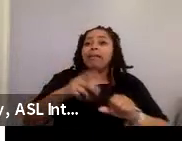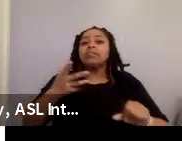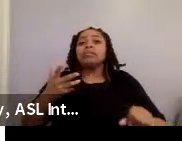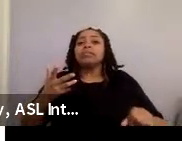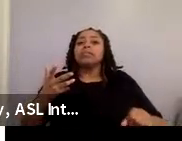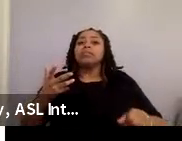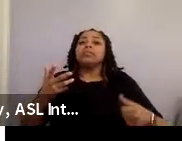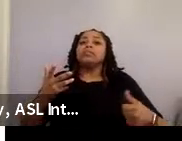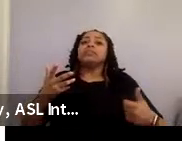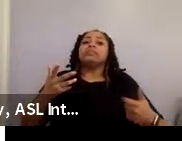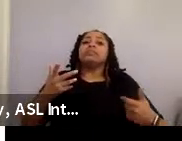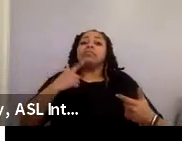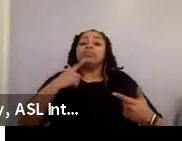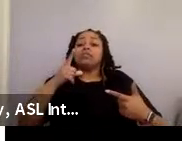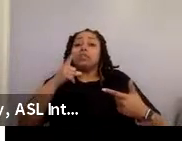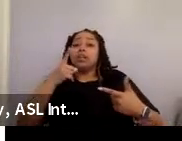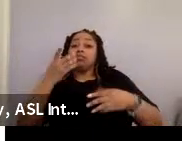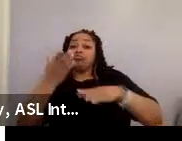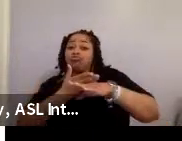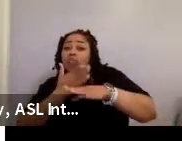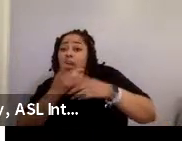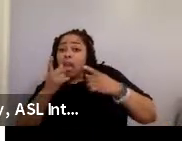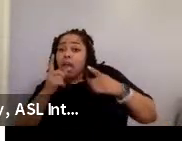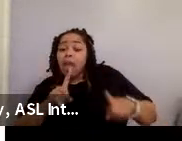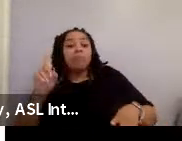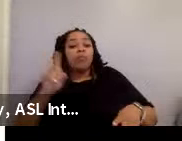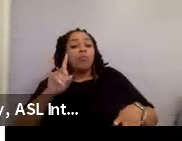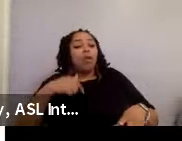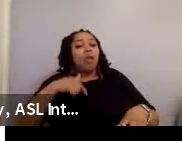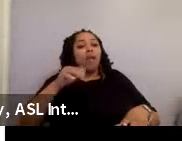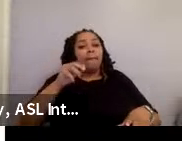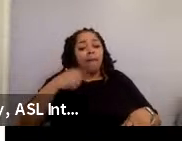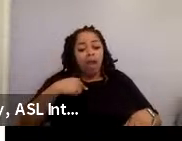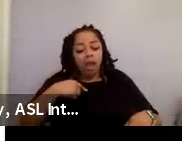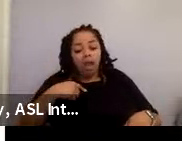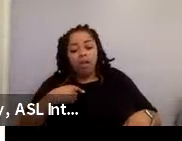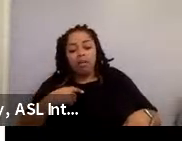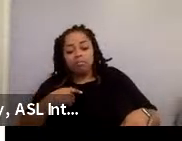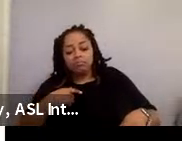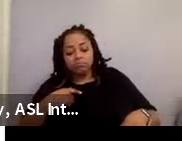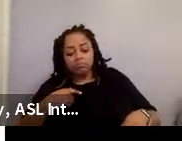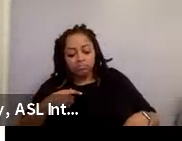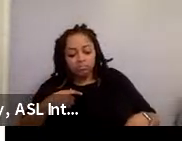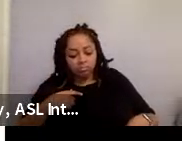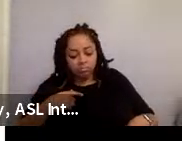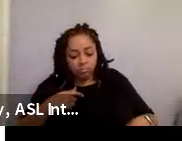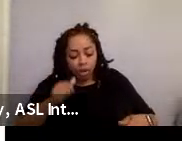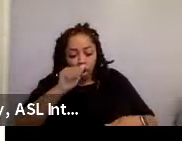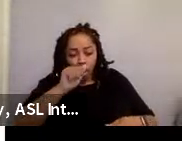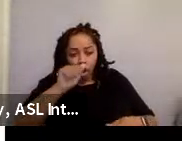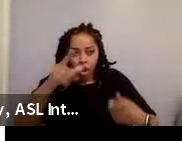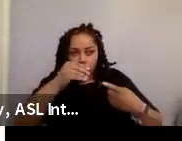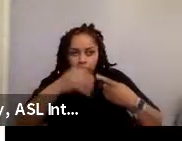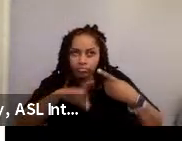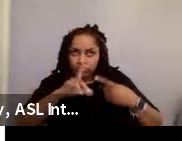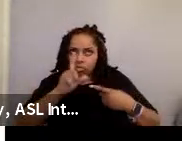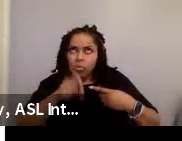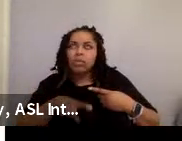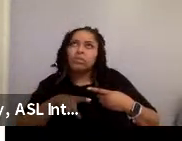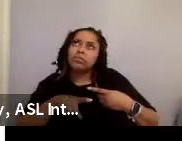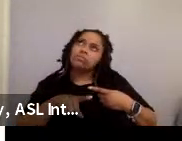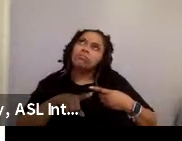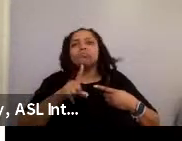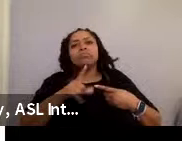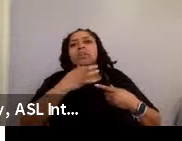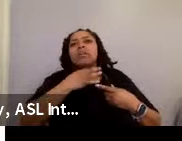is there construction going on, where am I on my route? So all of those kinds of questions are of interest not just